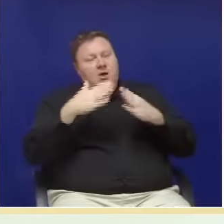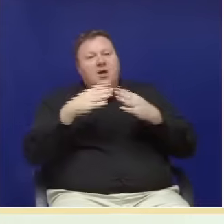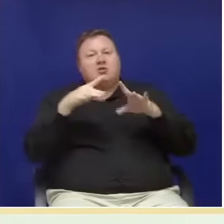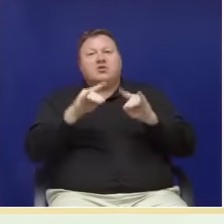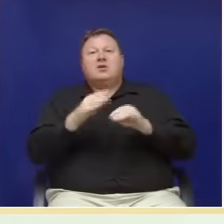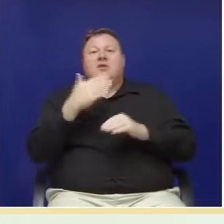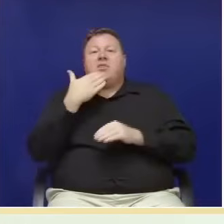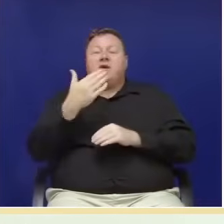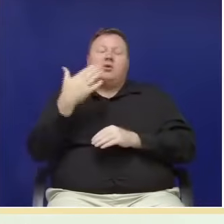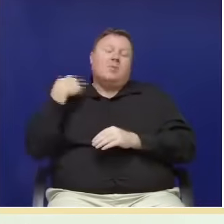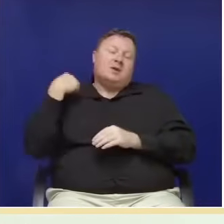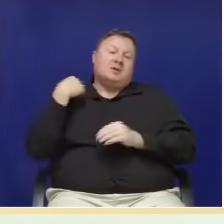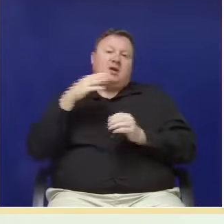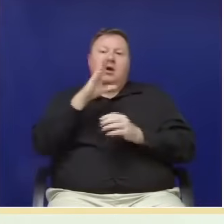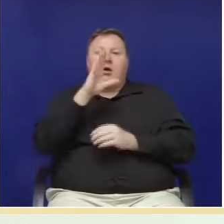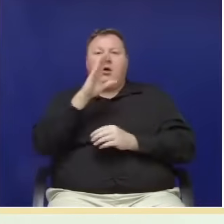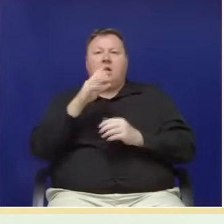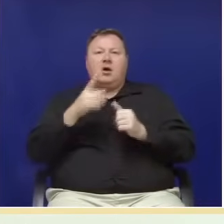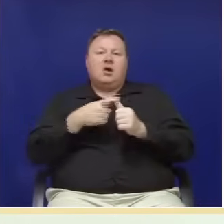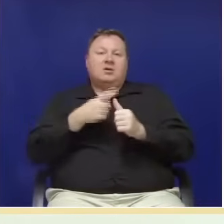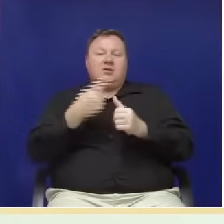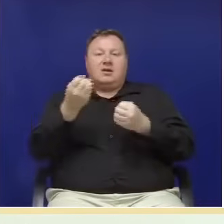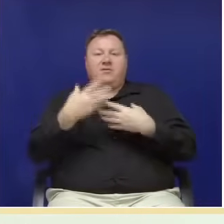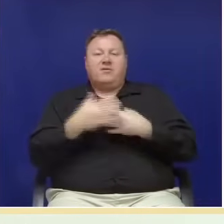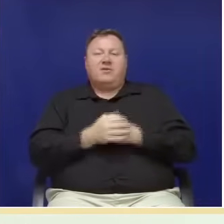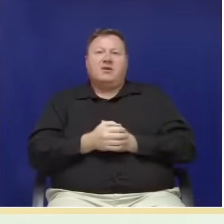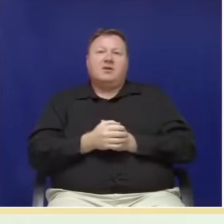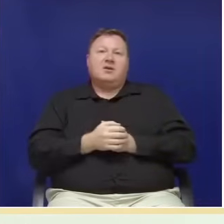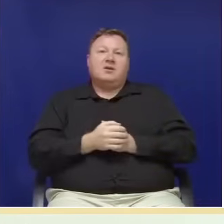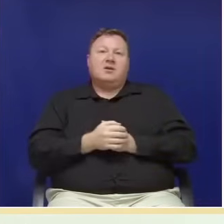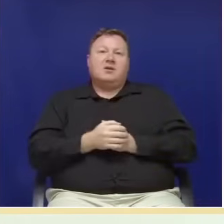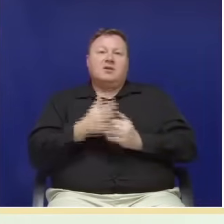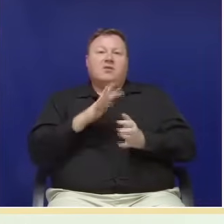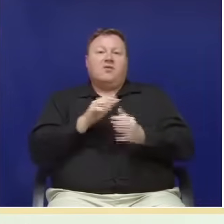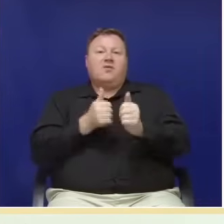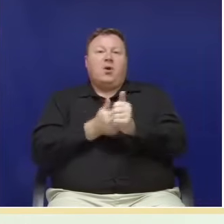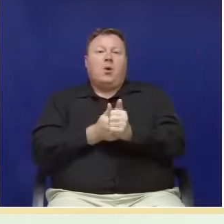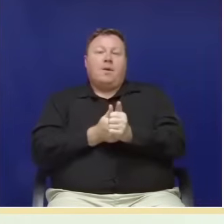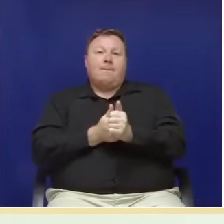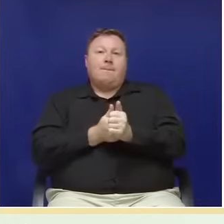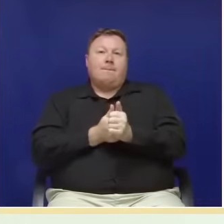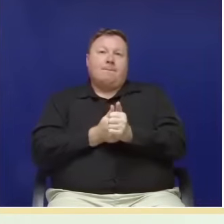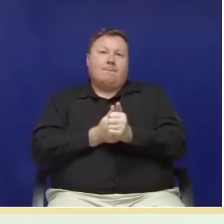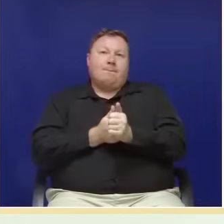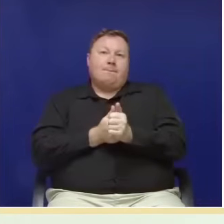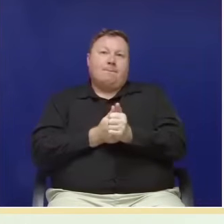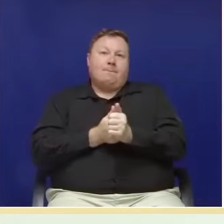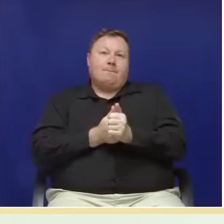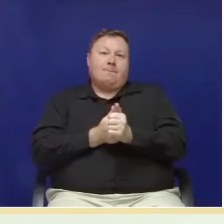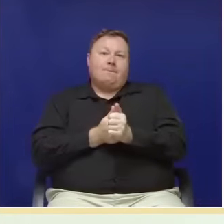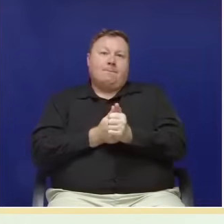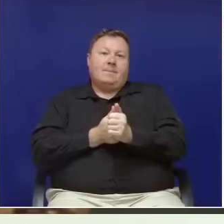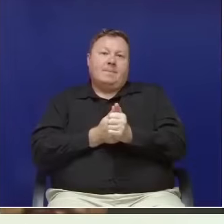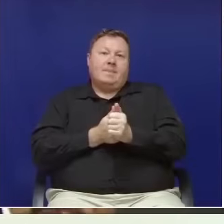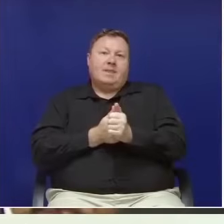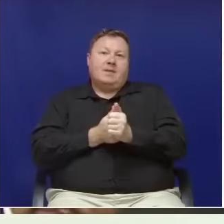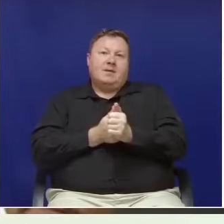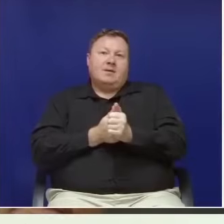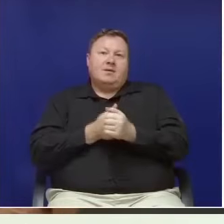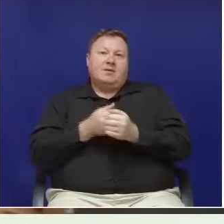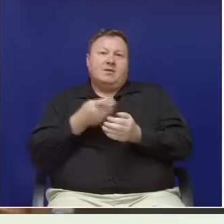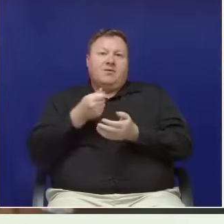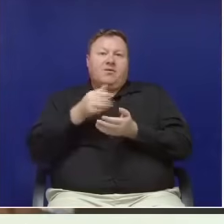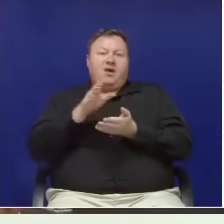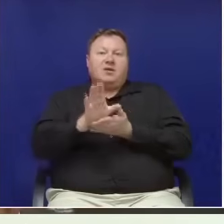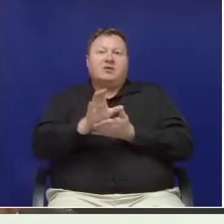Minister, for the answer. Minister, on a follow-up, what contingency funds or immediate